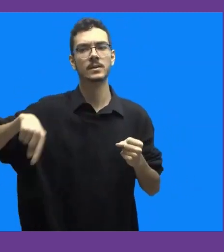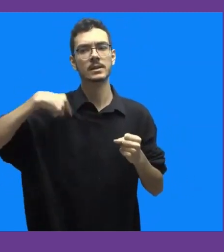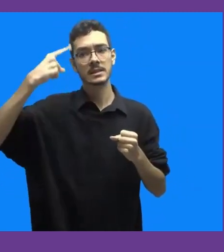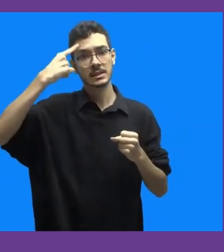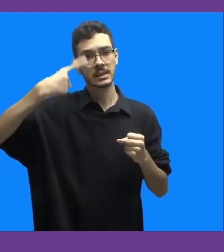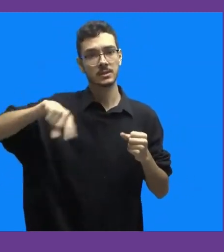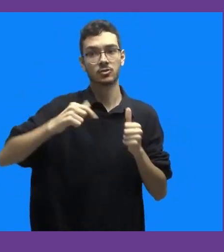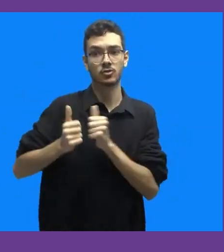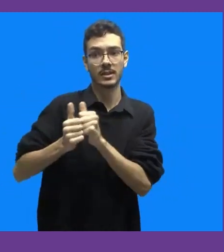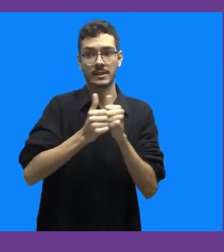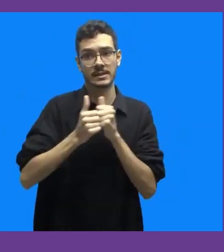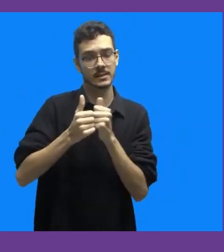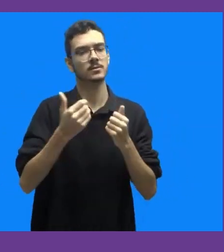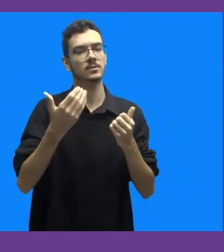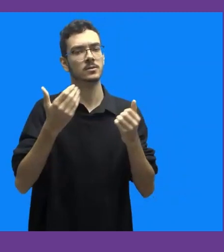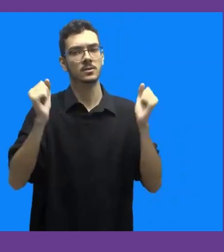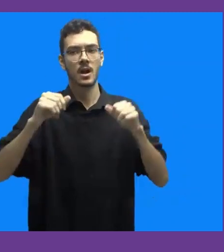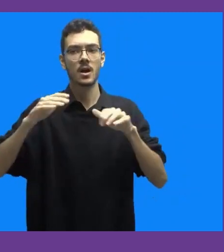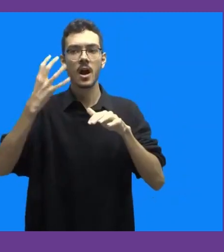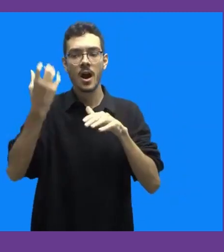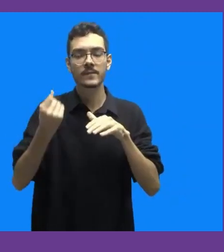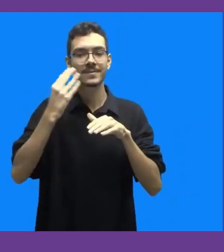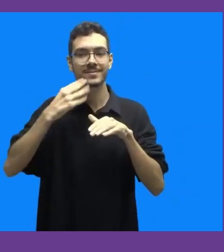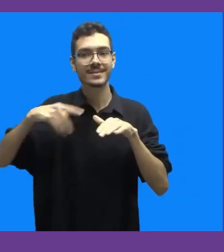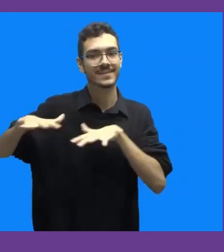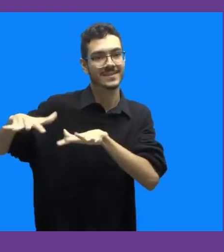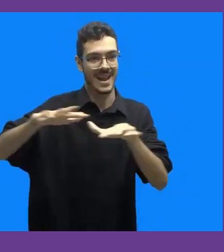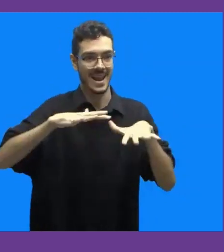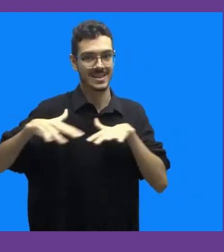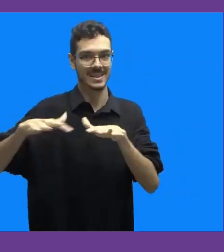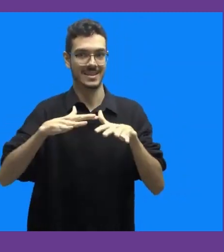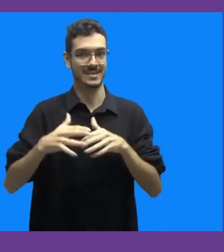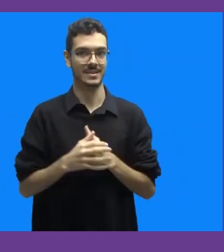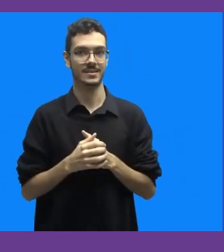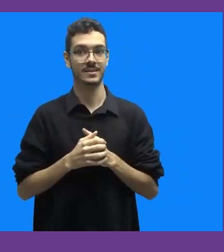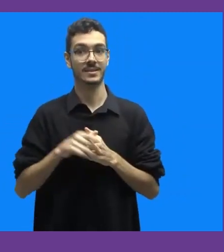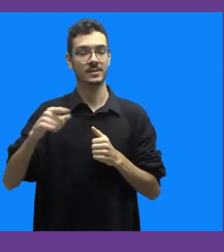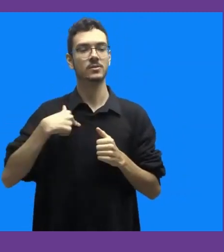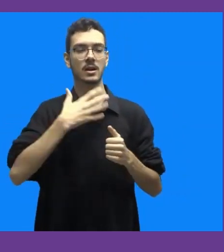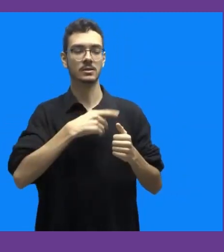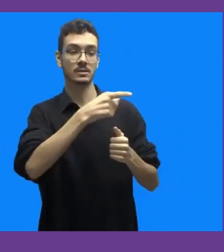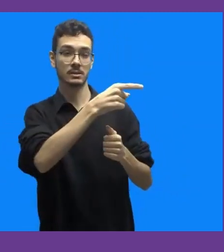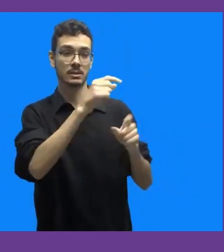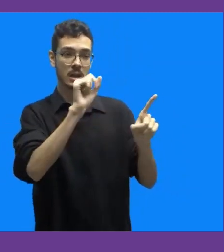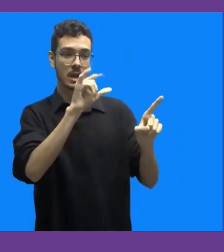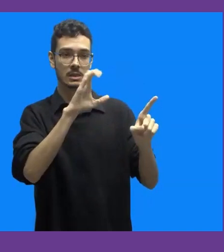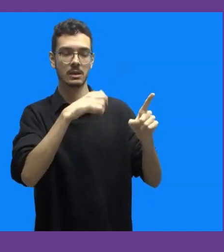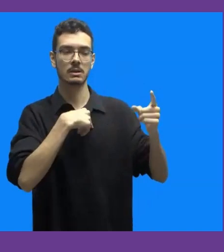to what Anne just said now. And also Gerald mentioned